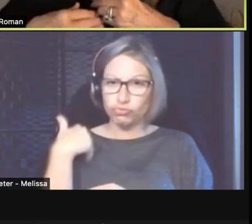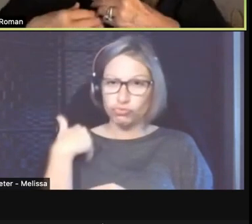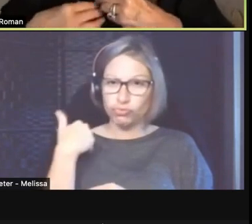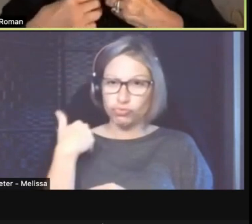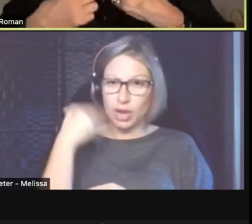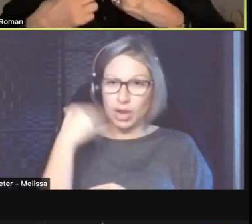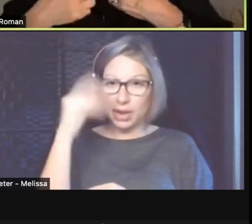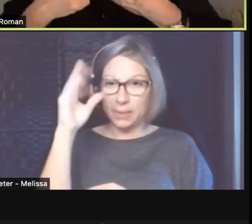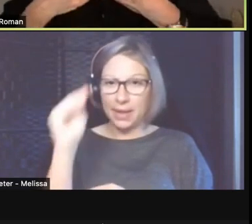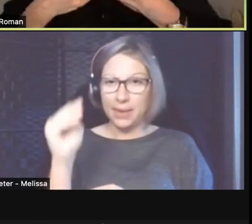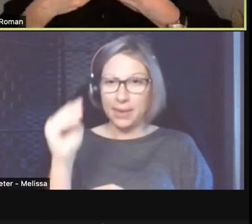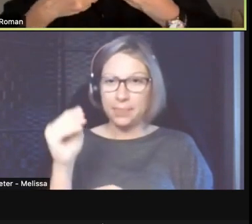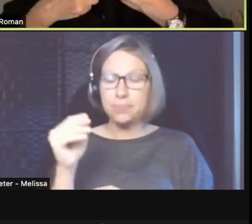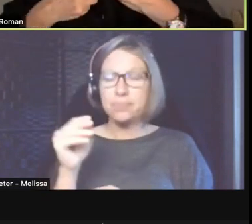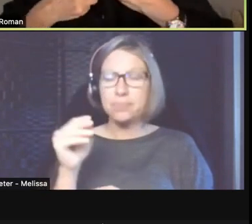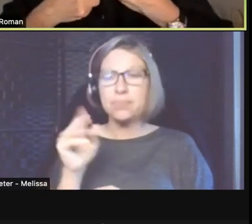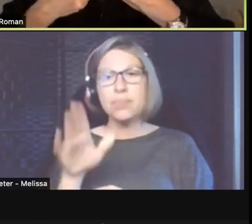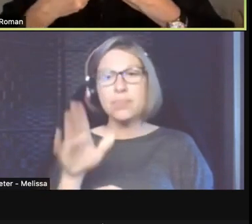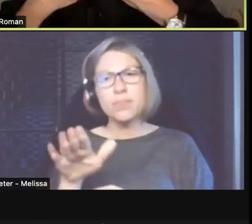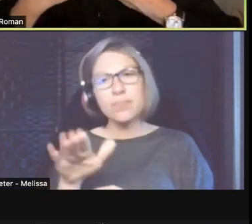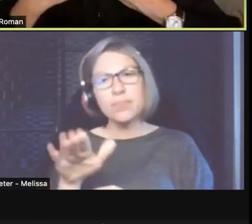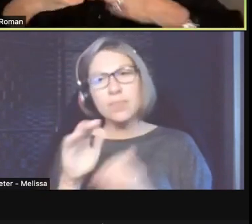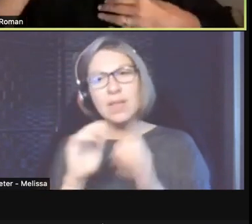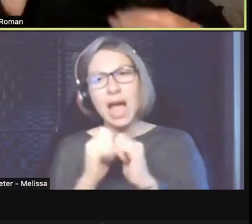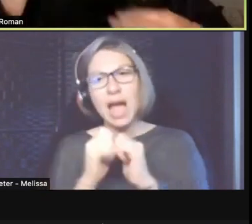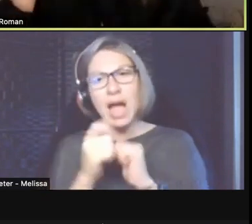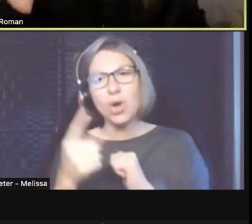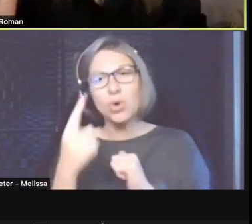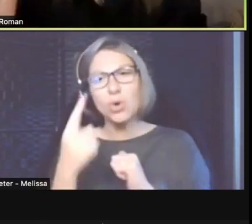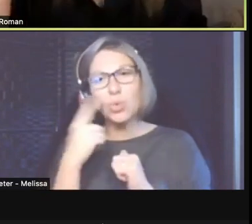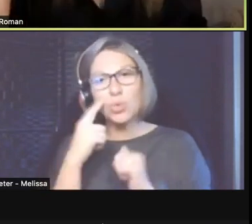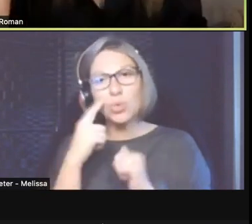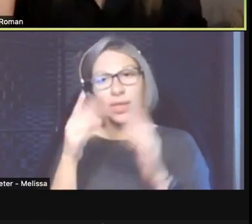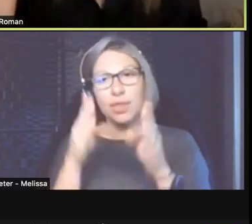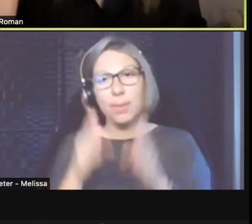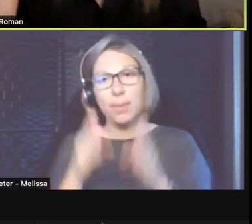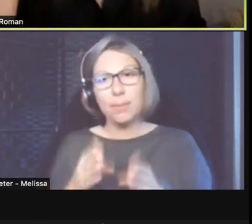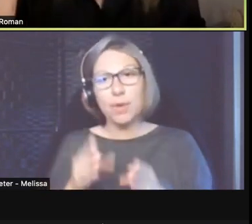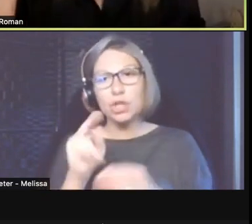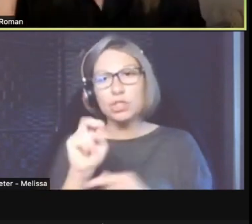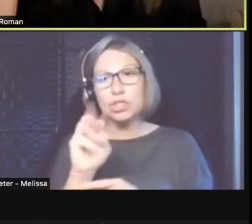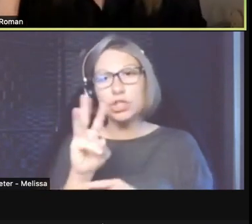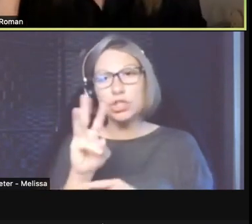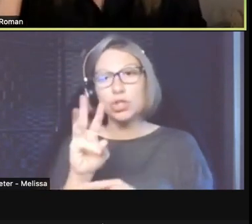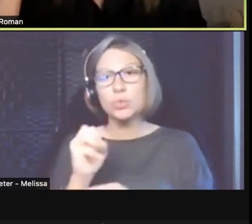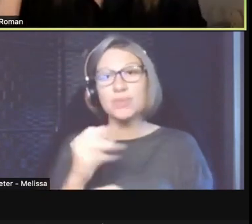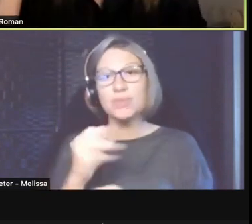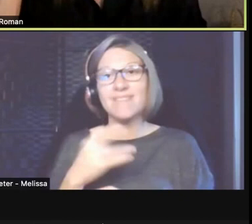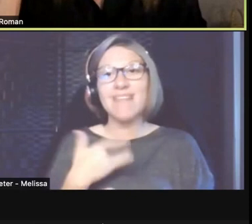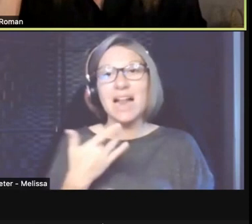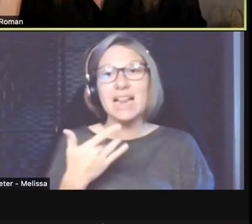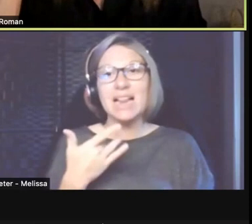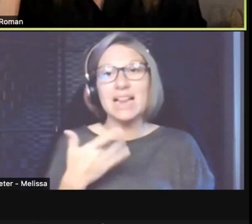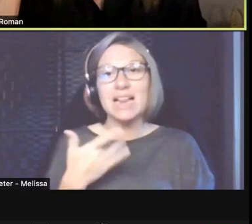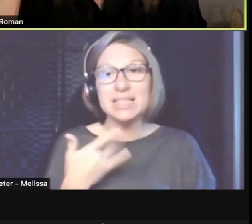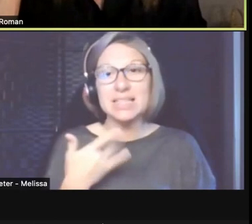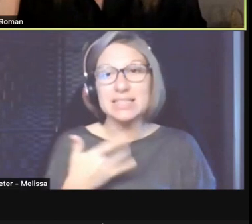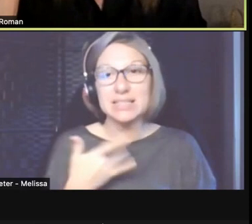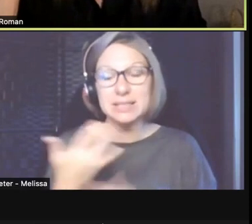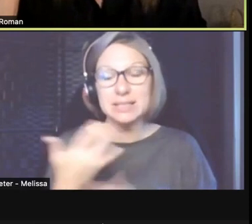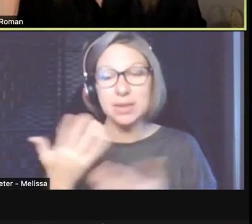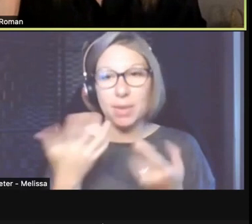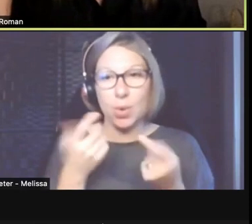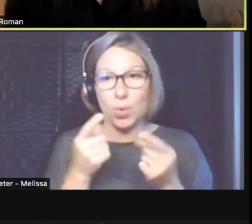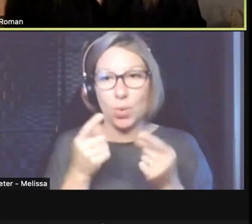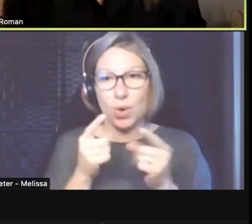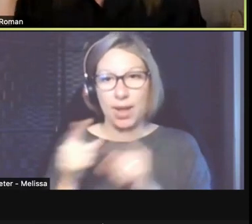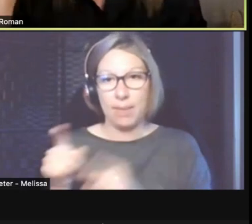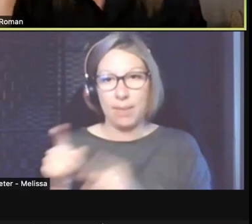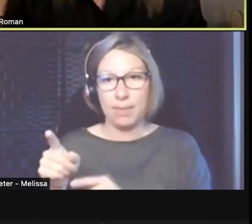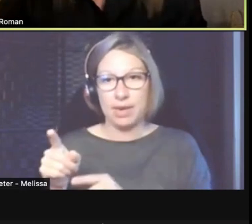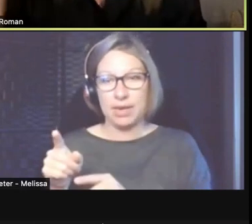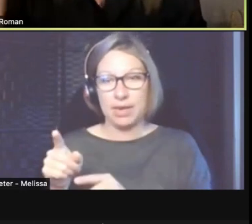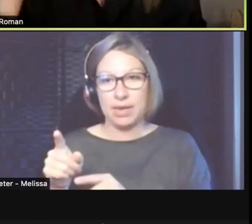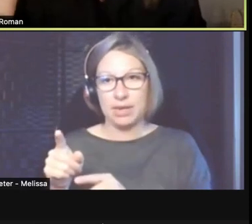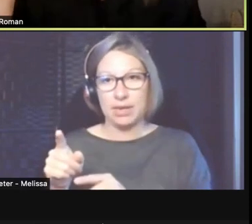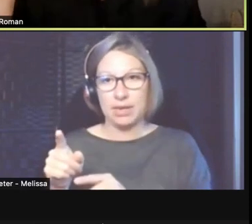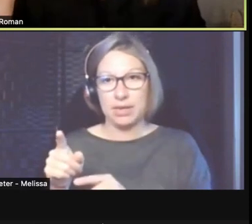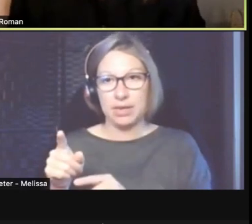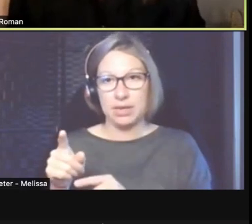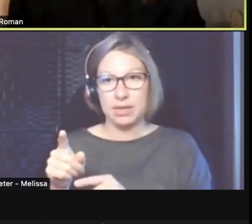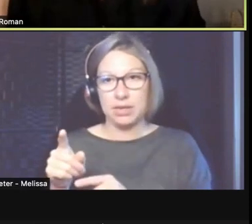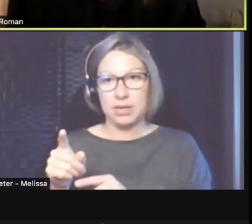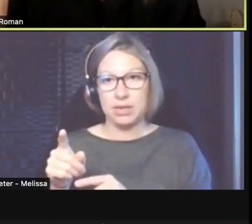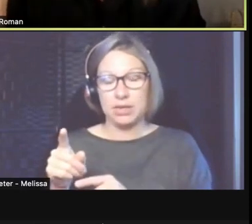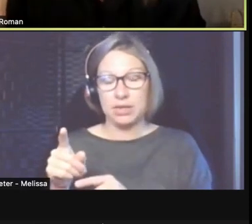him, so how do you think that person in the news felt about what was happening to him? He was